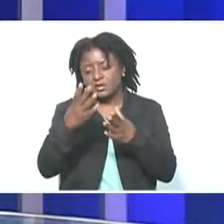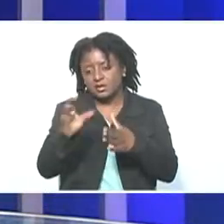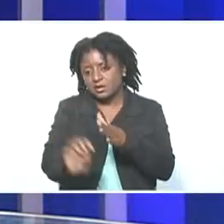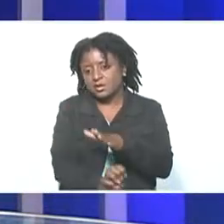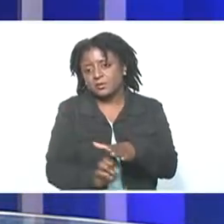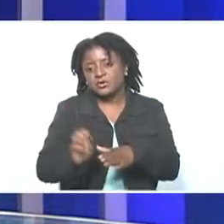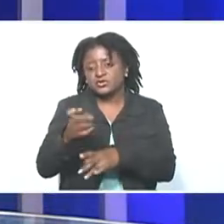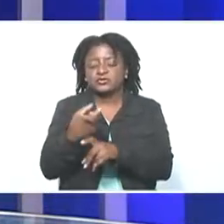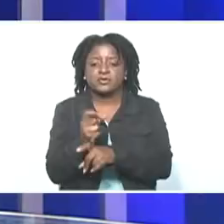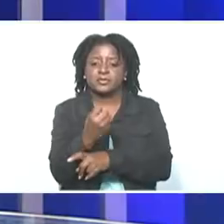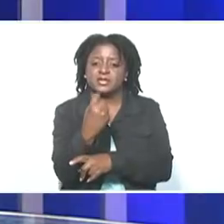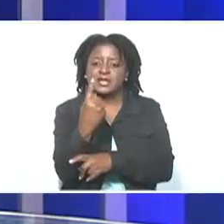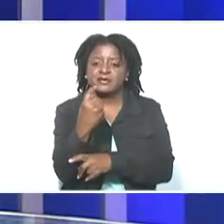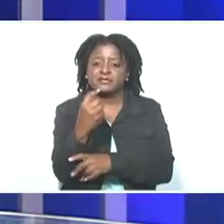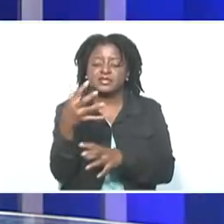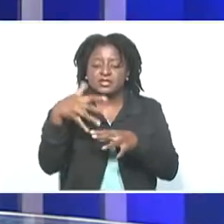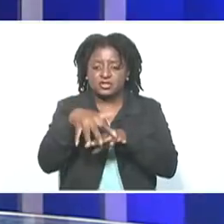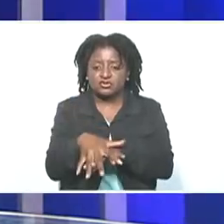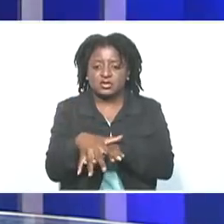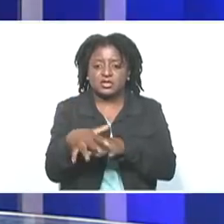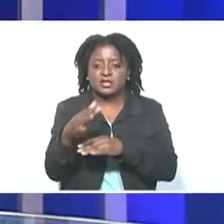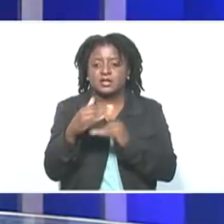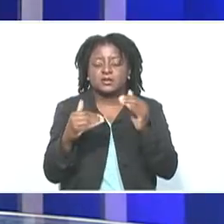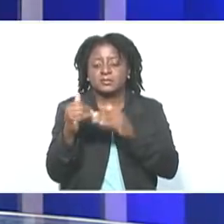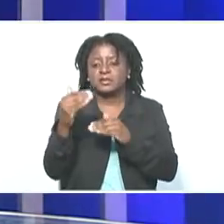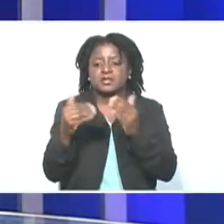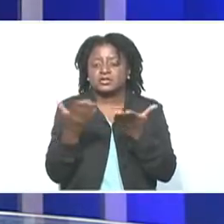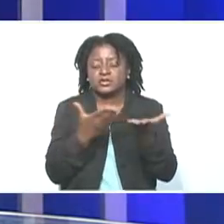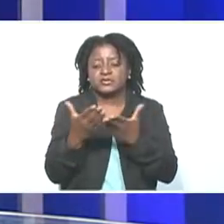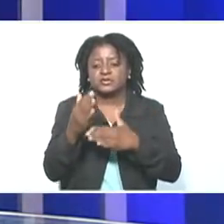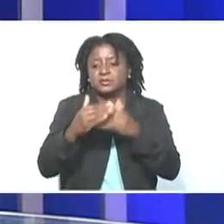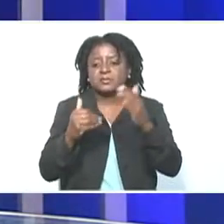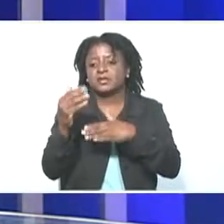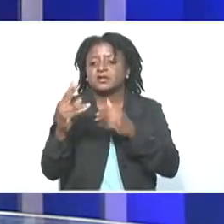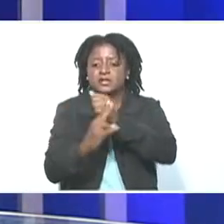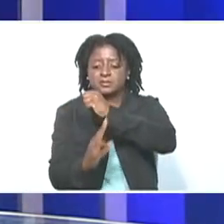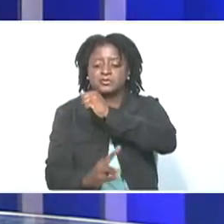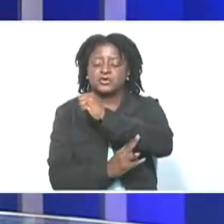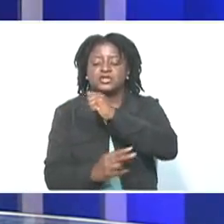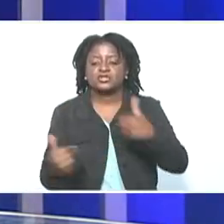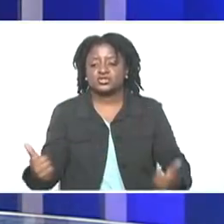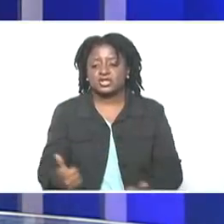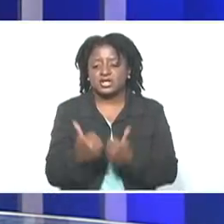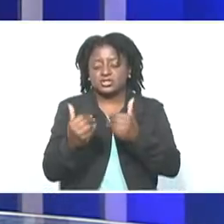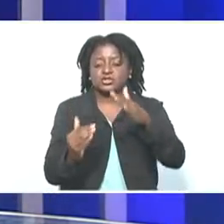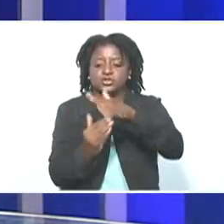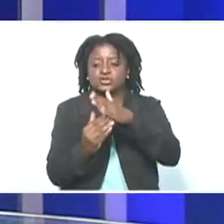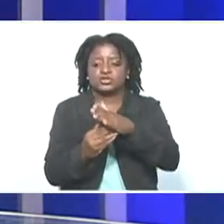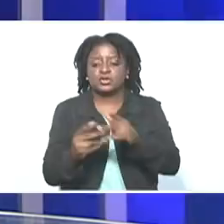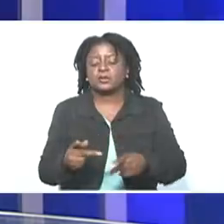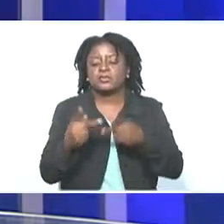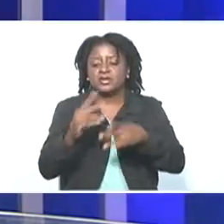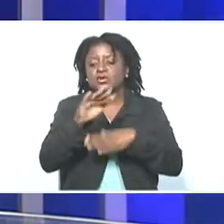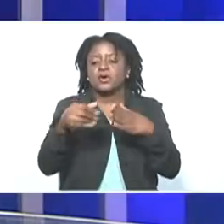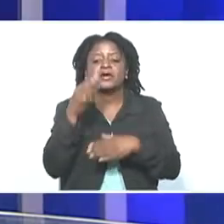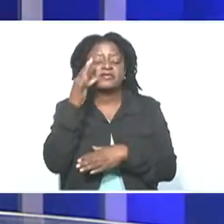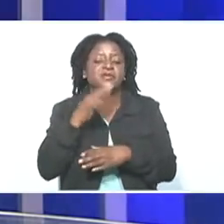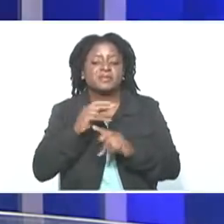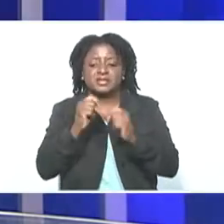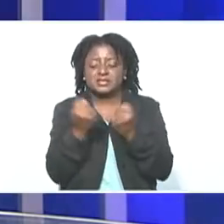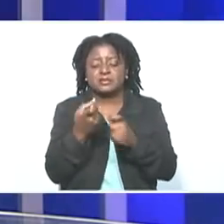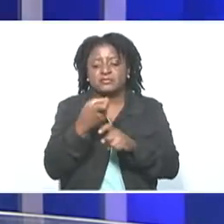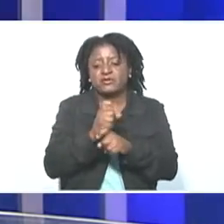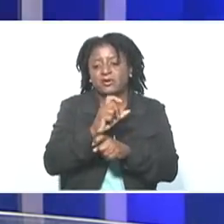the 11th Integrated Building Services Build a Bridge Challenge. Taking the top prize was the all-female team from the Anatole Rogers